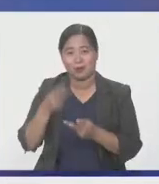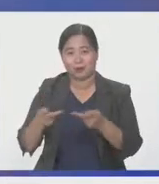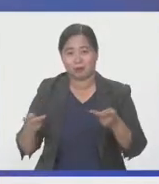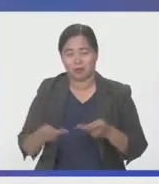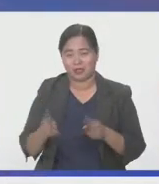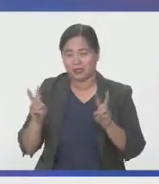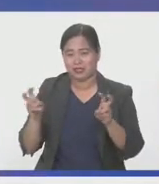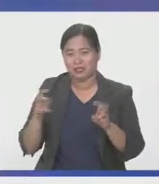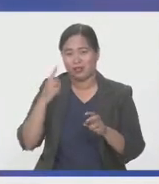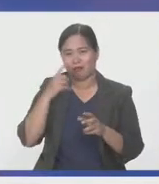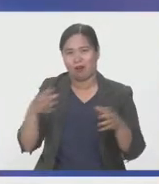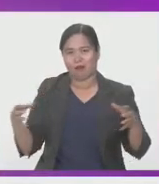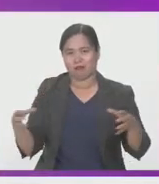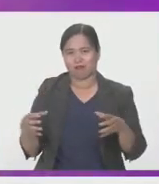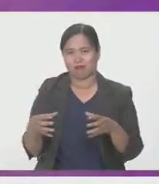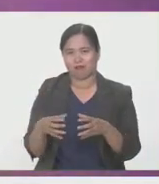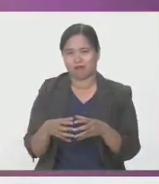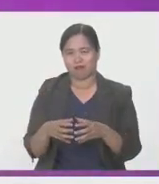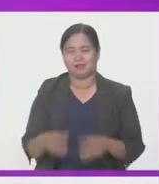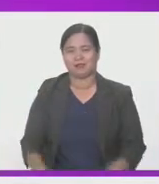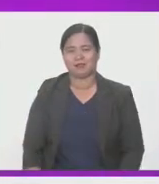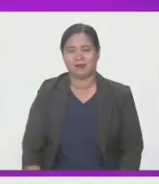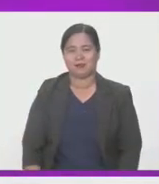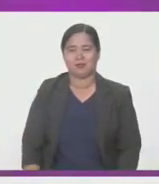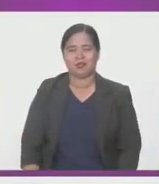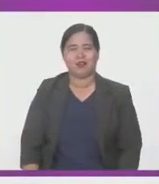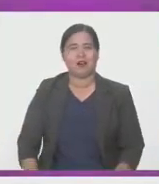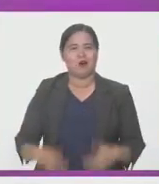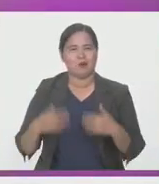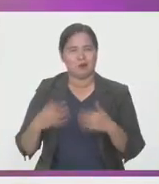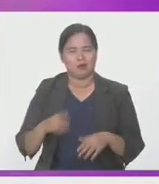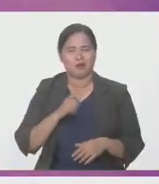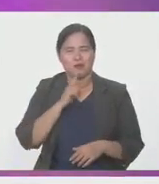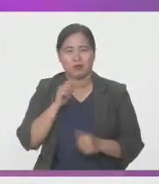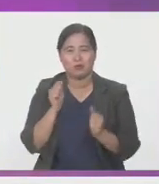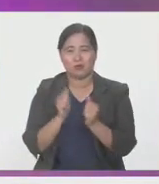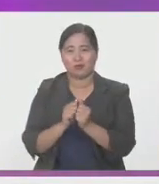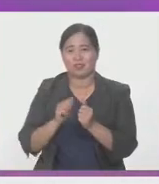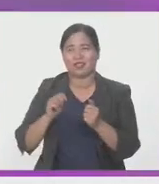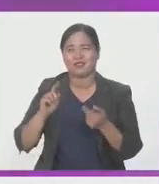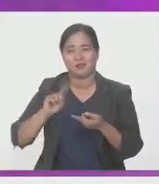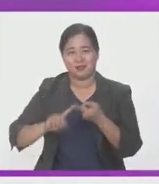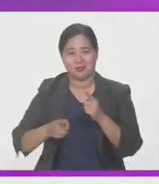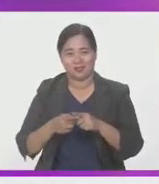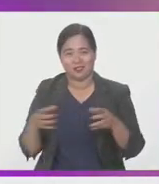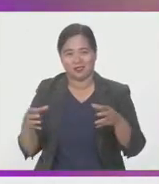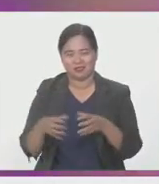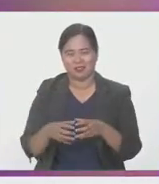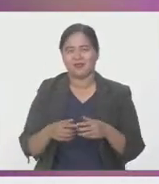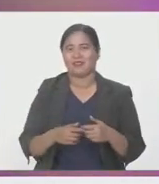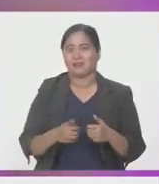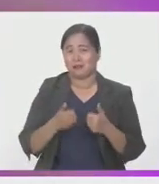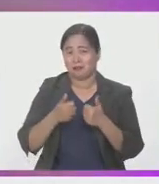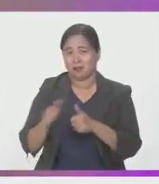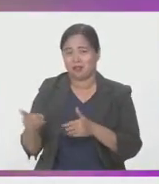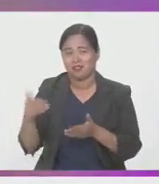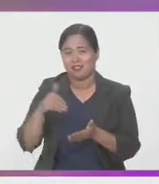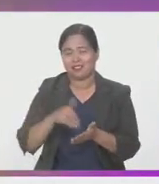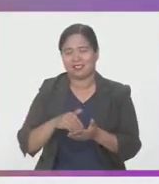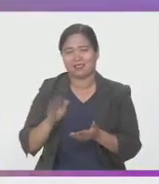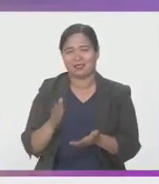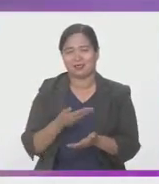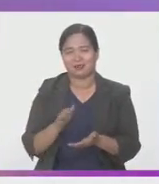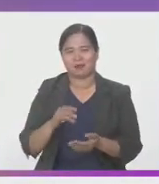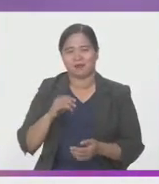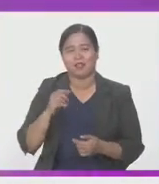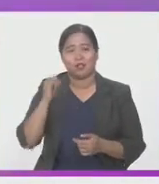Trolls Band Together soundtrack. The star strongly hinted that he and his bandmates are cooking up a follow-up to their comeback single. JT